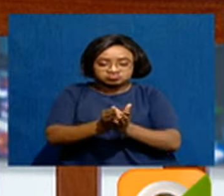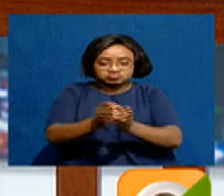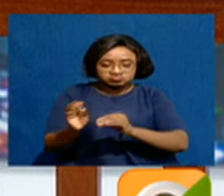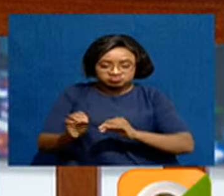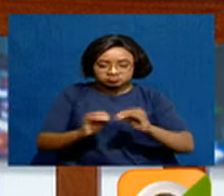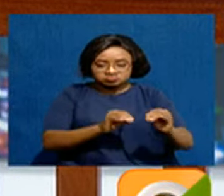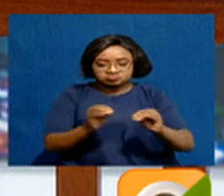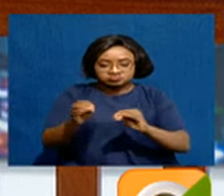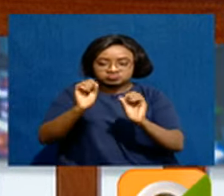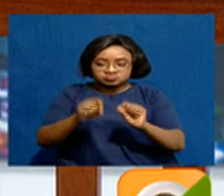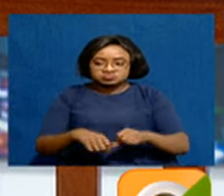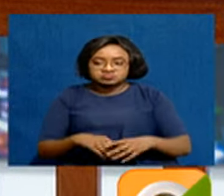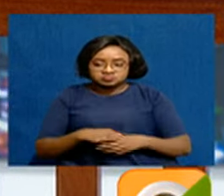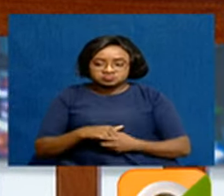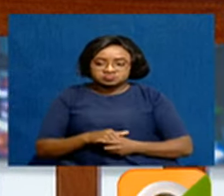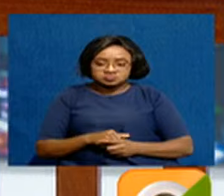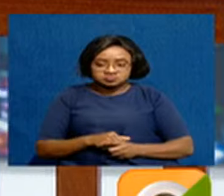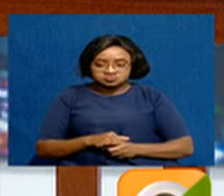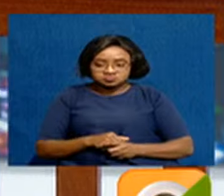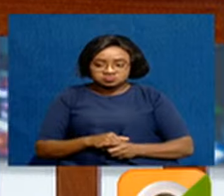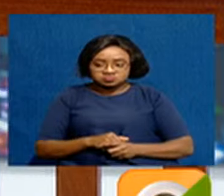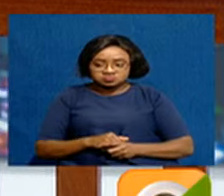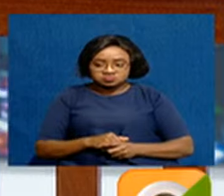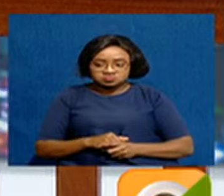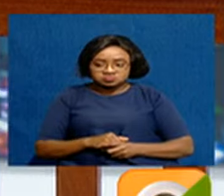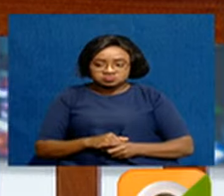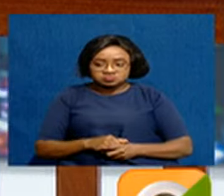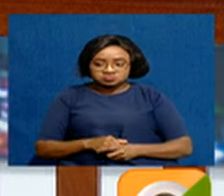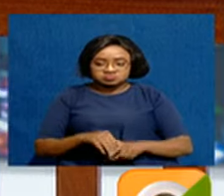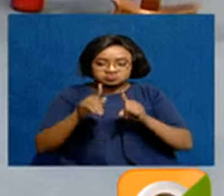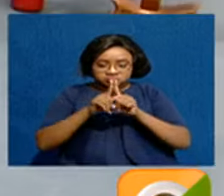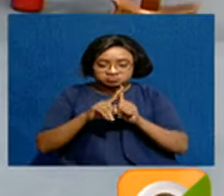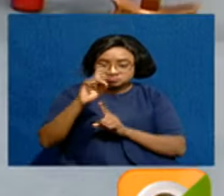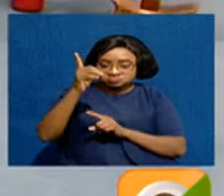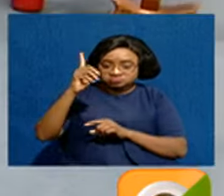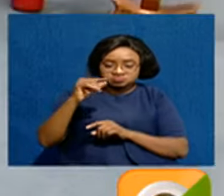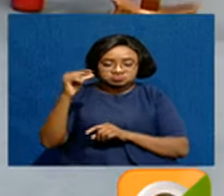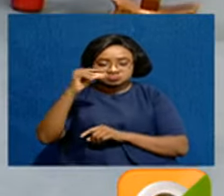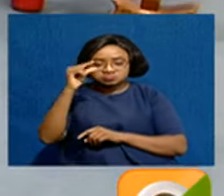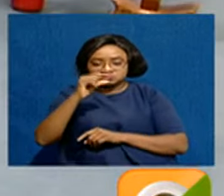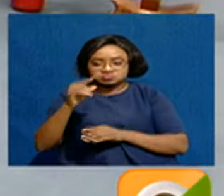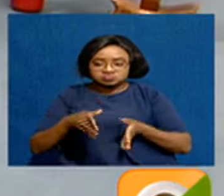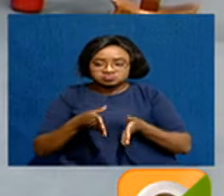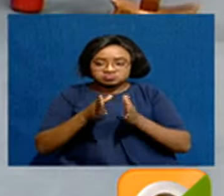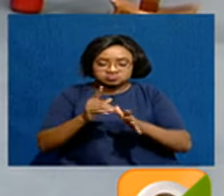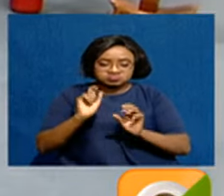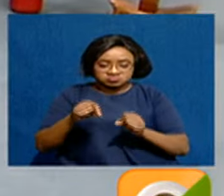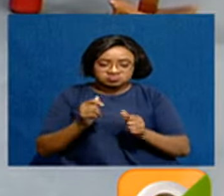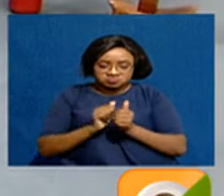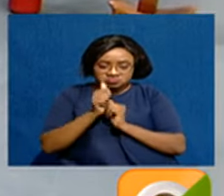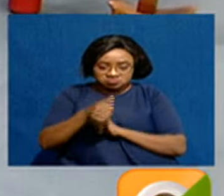that now the road is passable. The Nairobi-Garissa Highway? Is passable. Yeah. The one